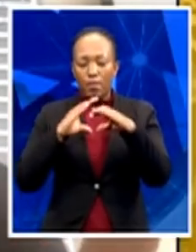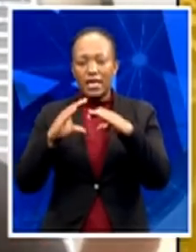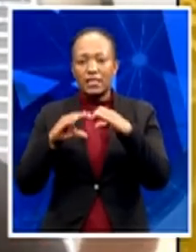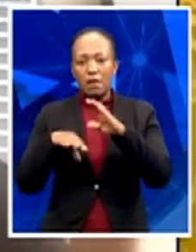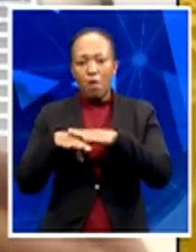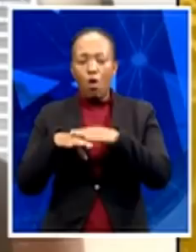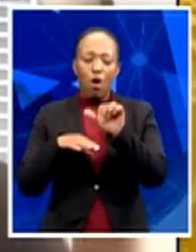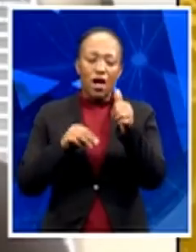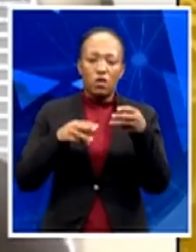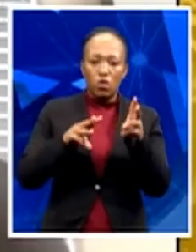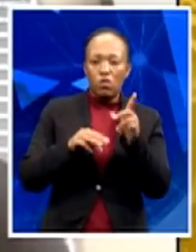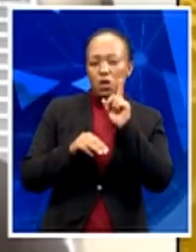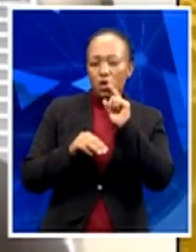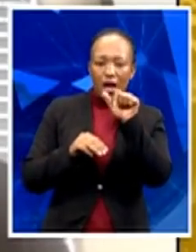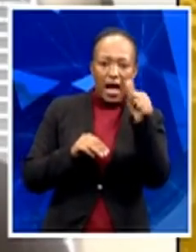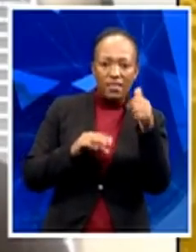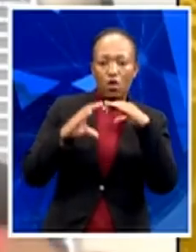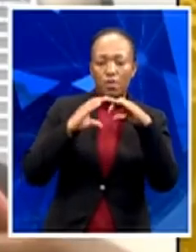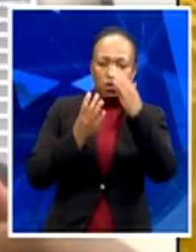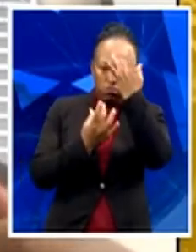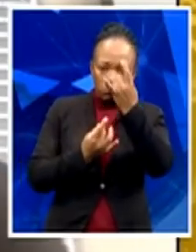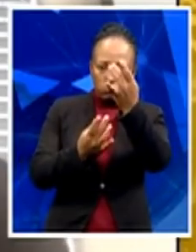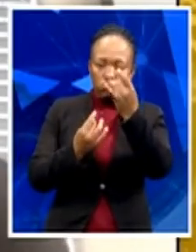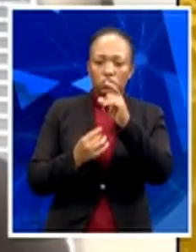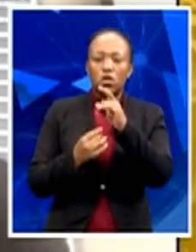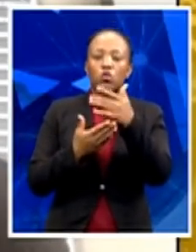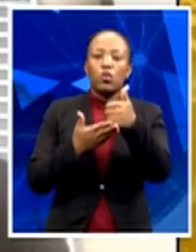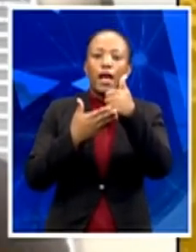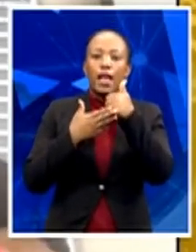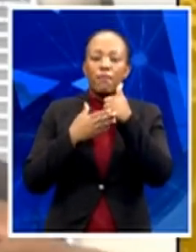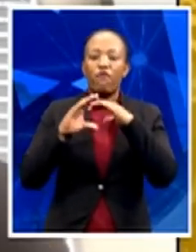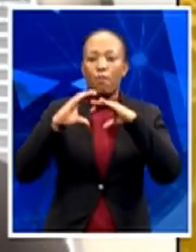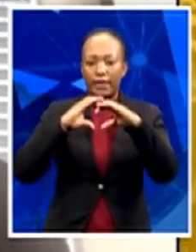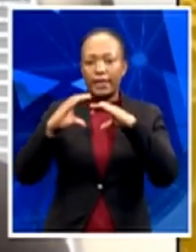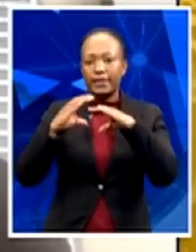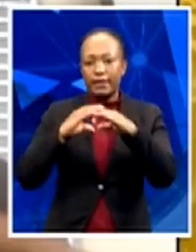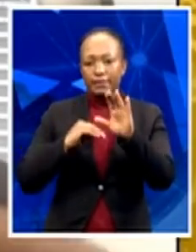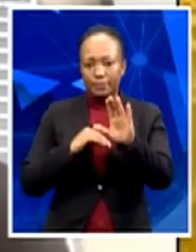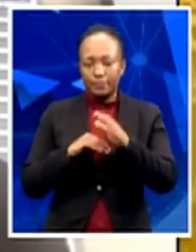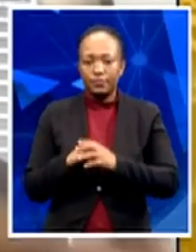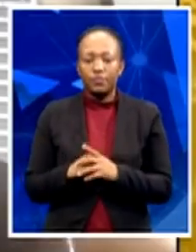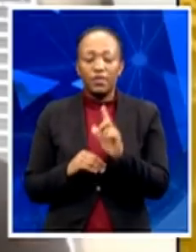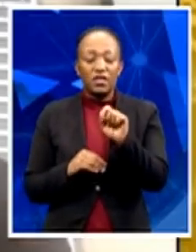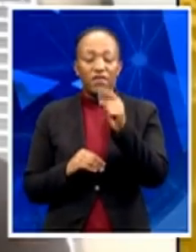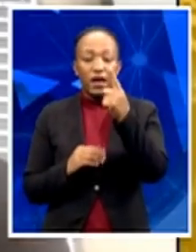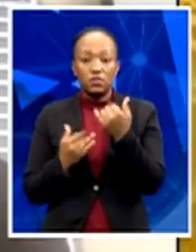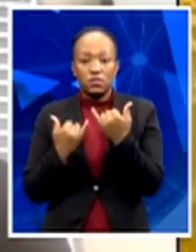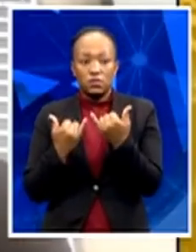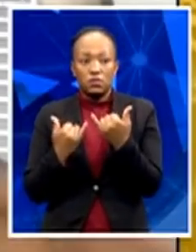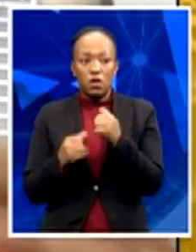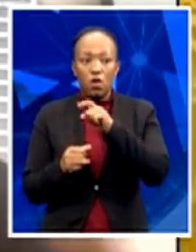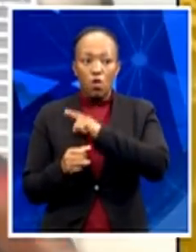that will assist us in communicating. The first thing is that because the sites first were